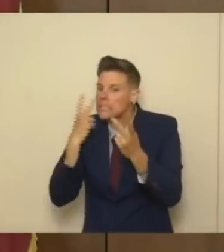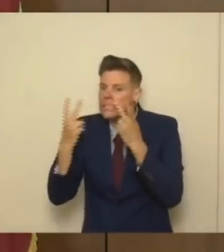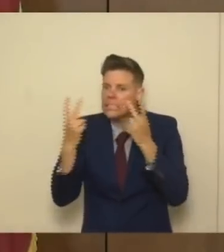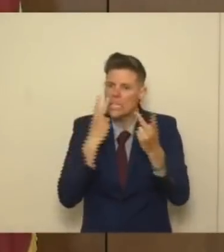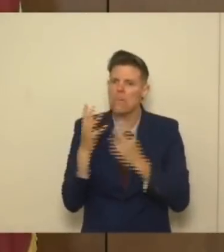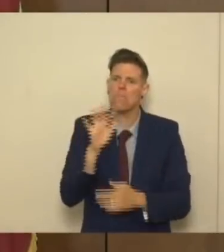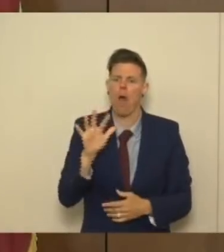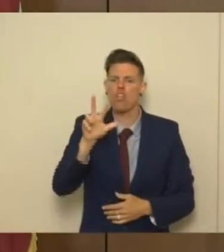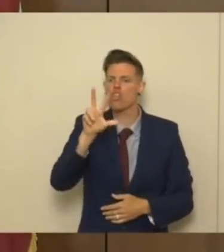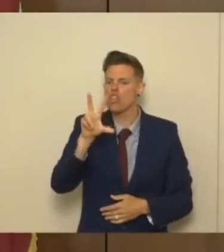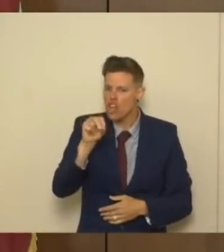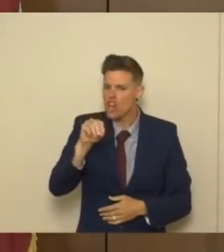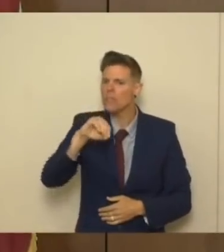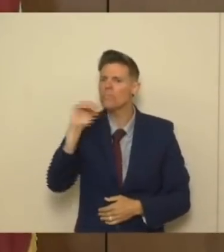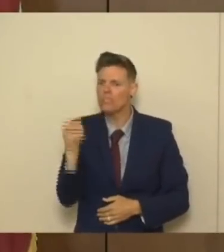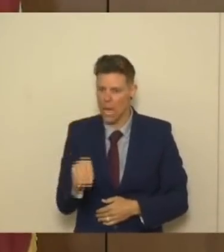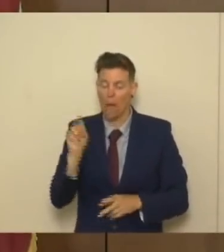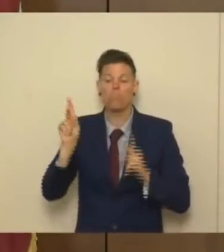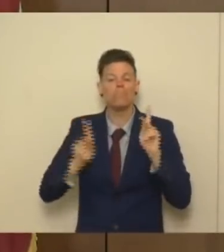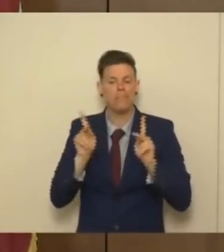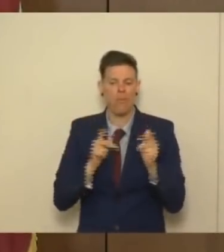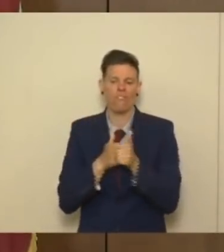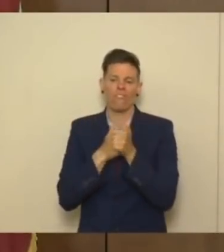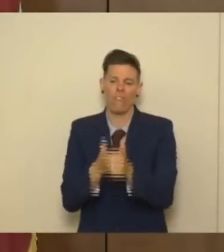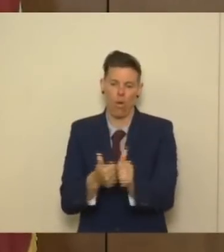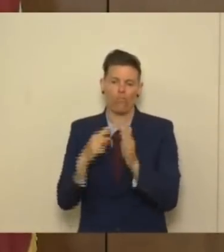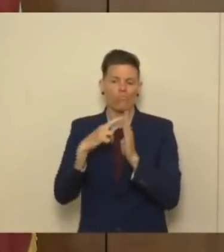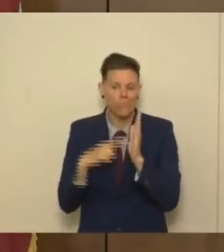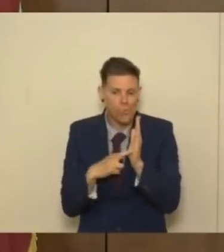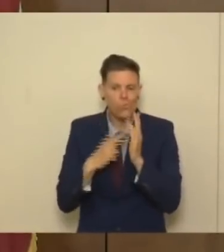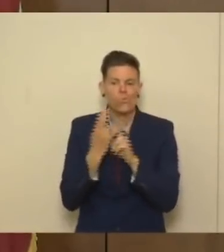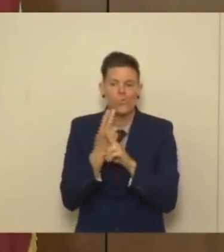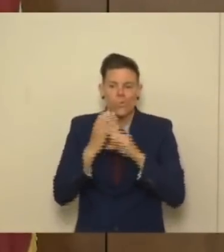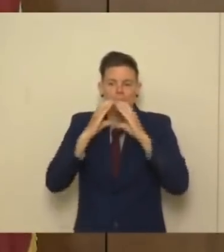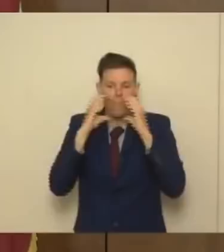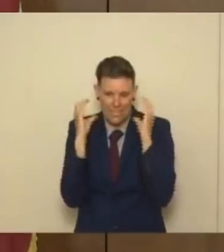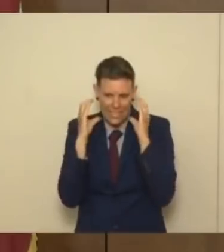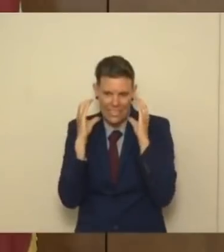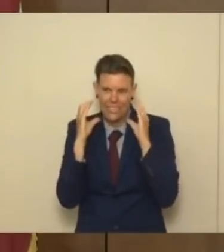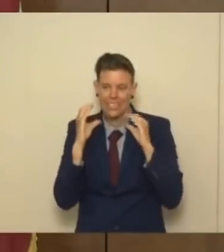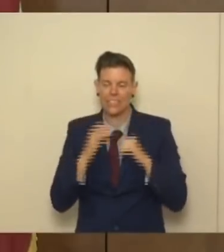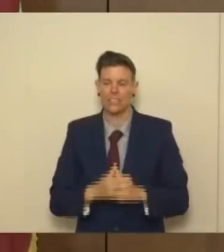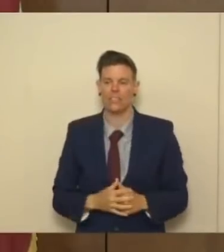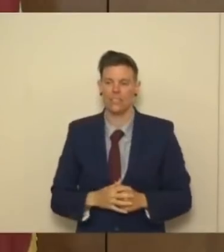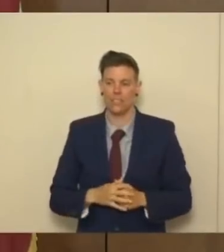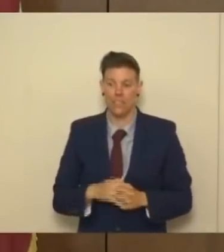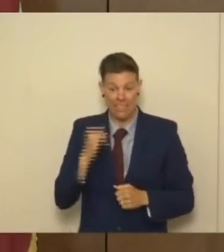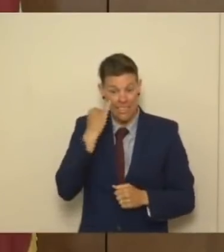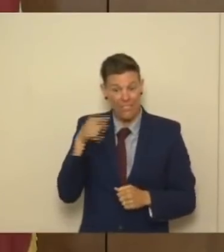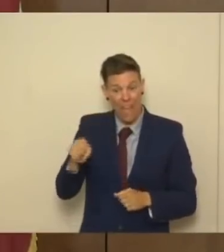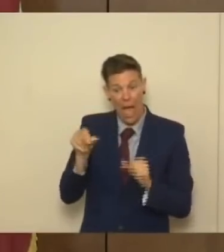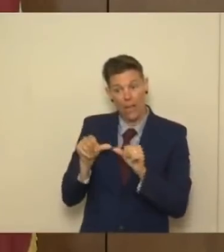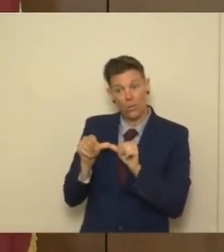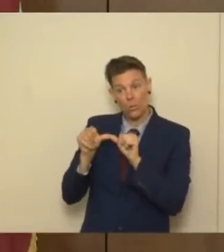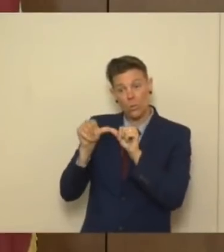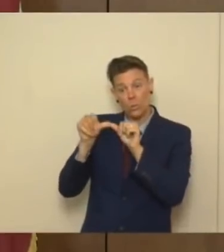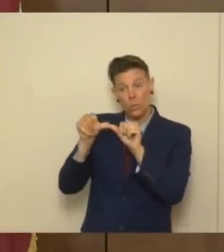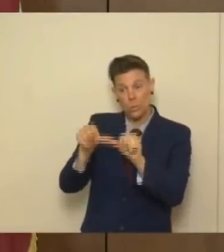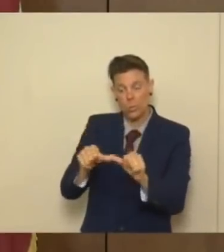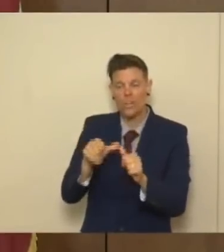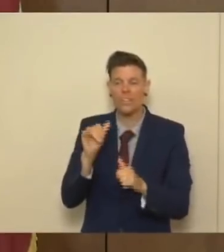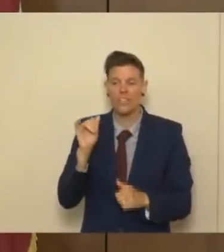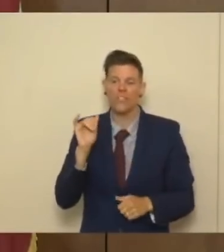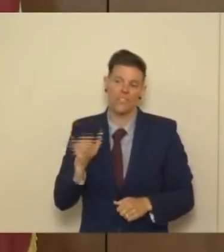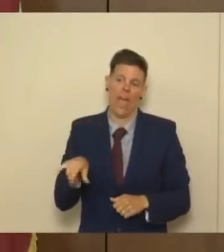rate continues, I know unequivocally we're not going to see a reduction in the rate of infection. Impossible, because